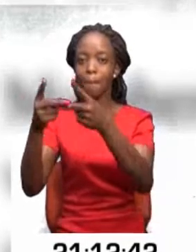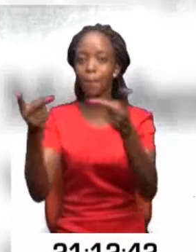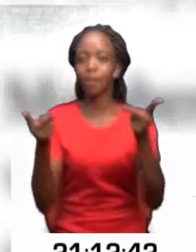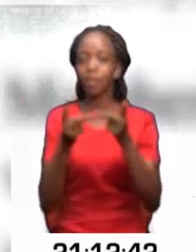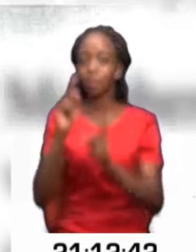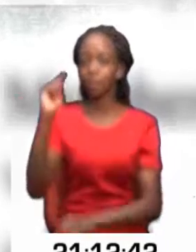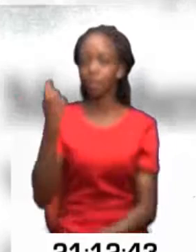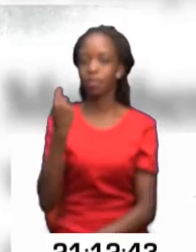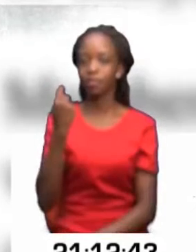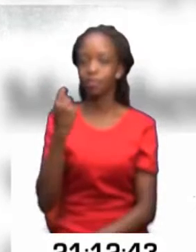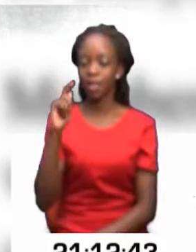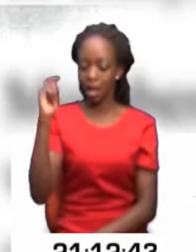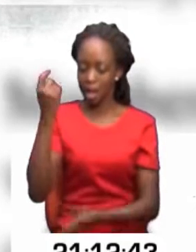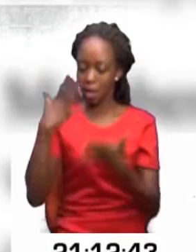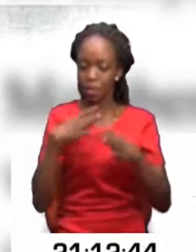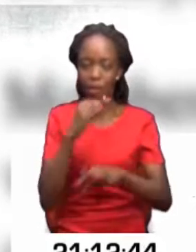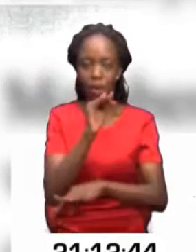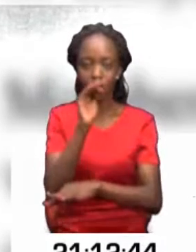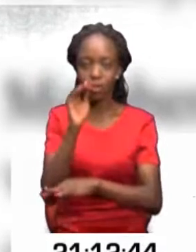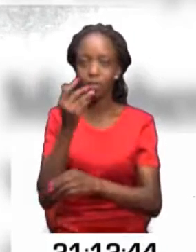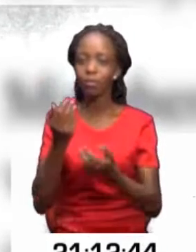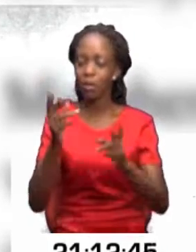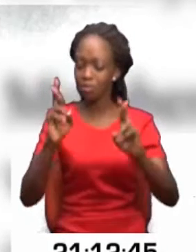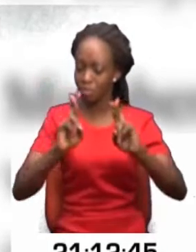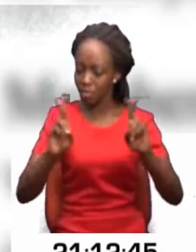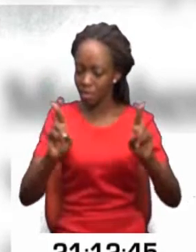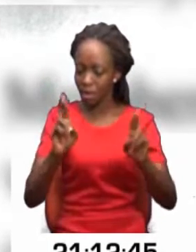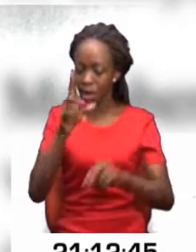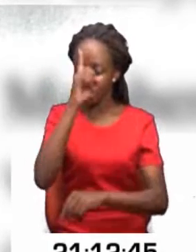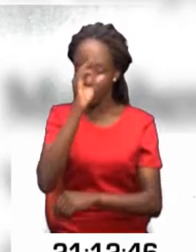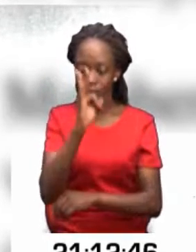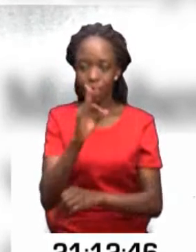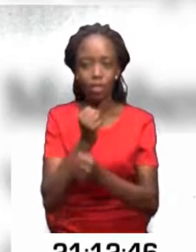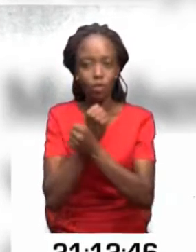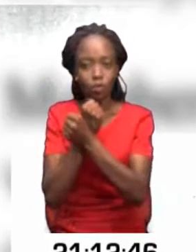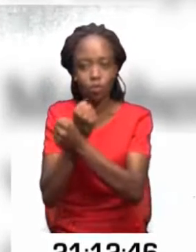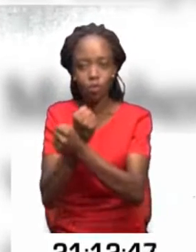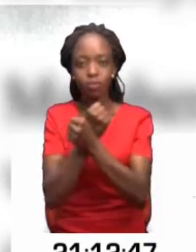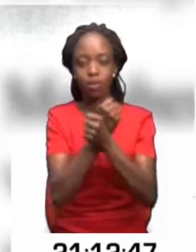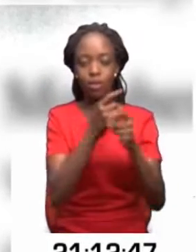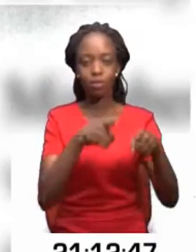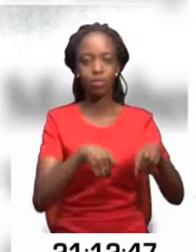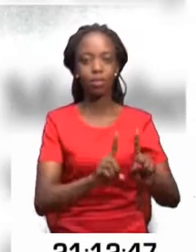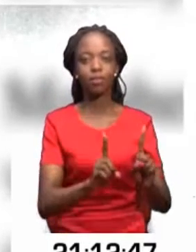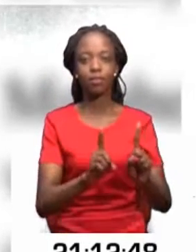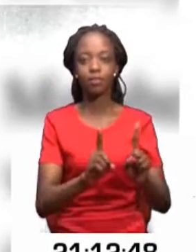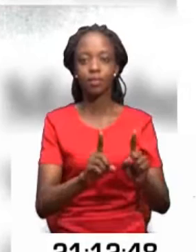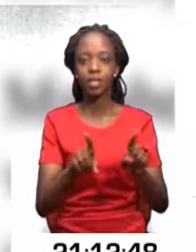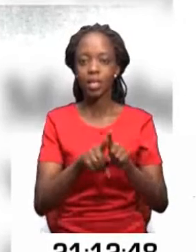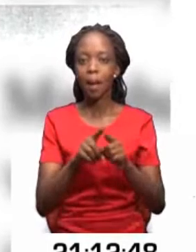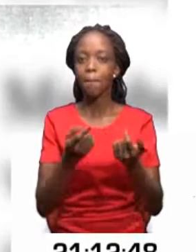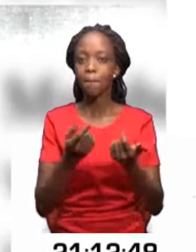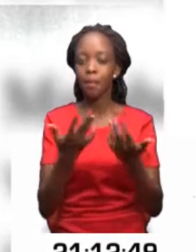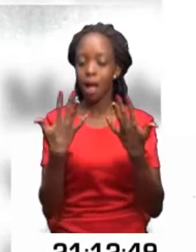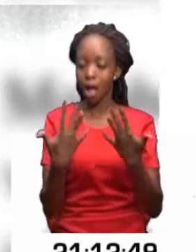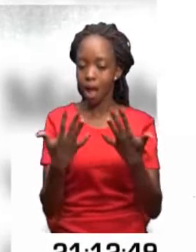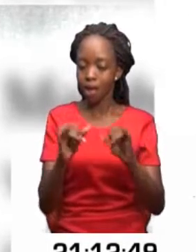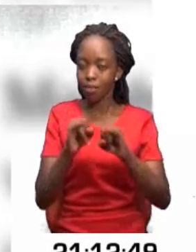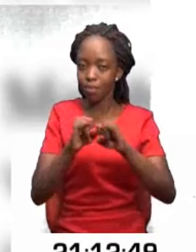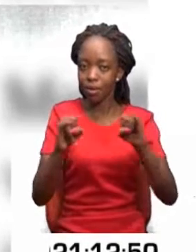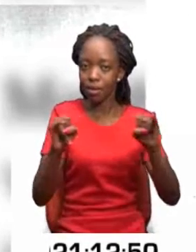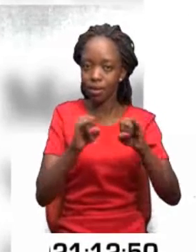Kenyans have been urged to be vigilant in taking serious precaution measures like maintaining basic hand and